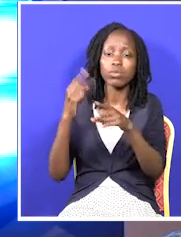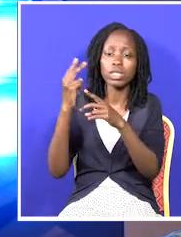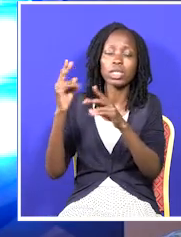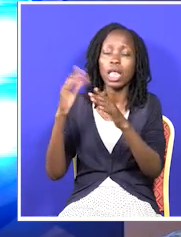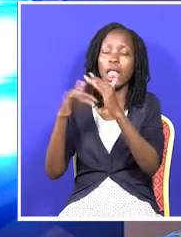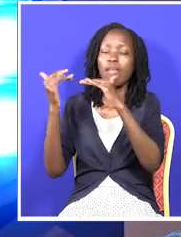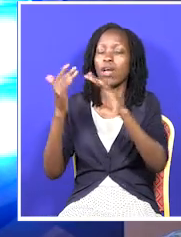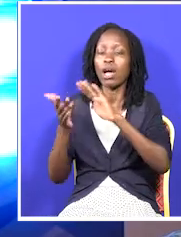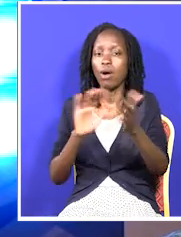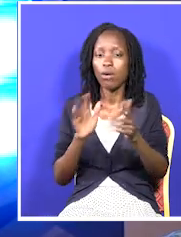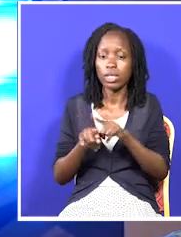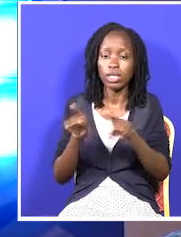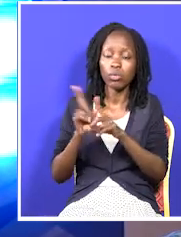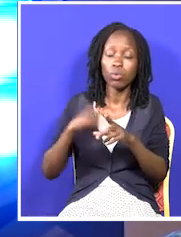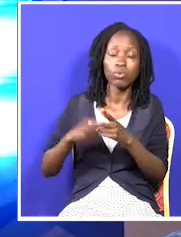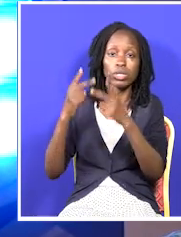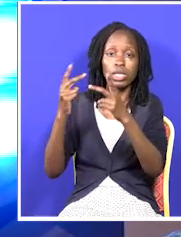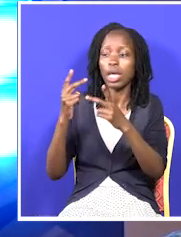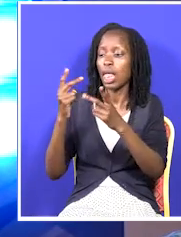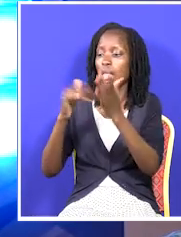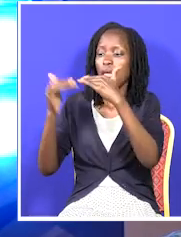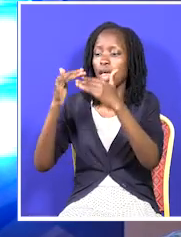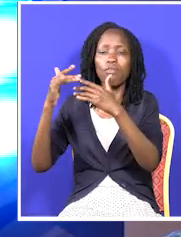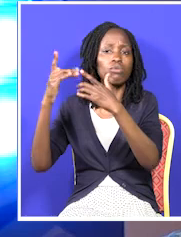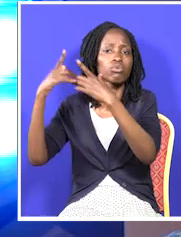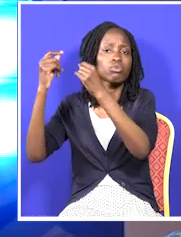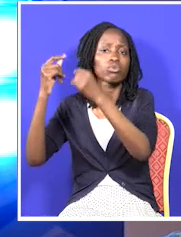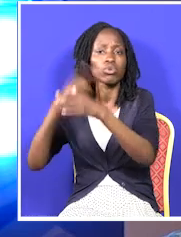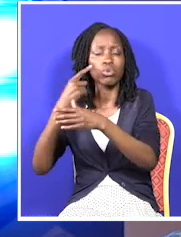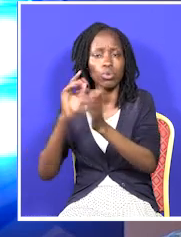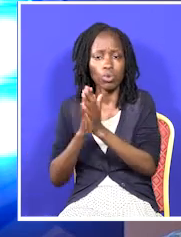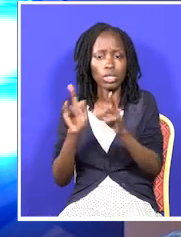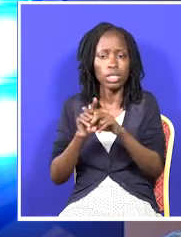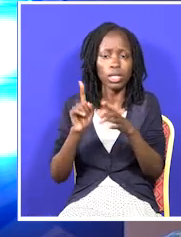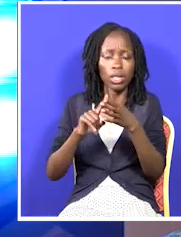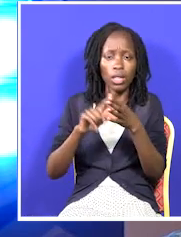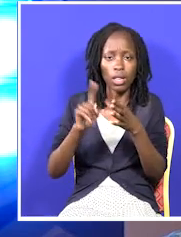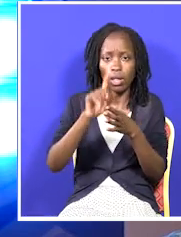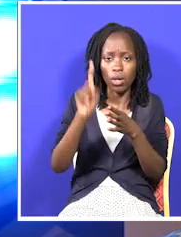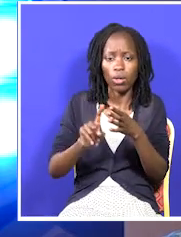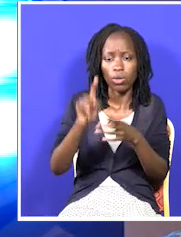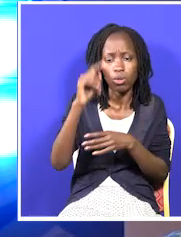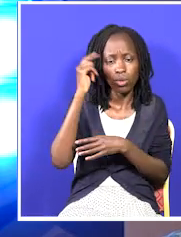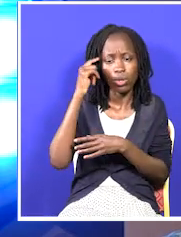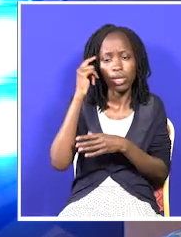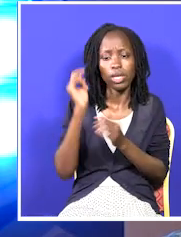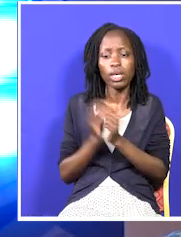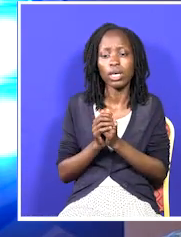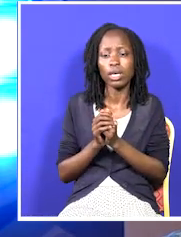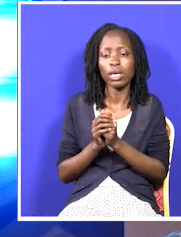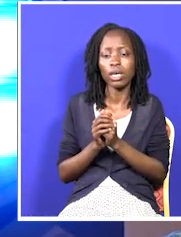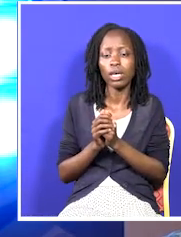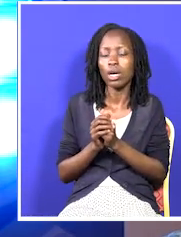the heaven will look like. We have seen who will be in heaven. But now the fourth question is, what do you think will not